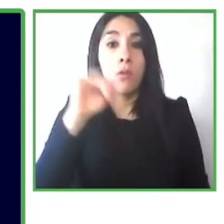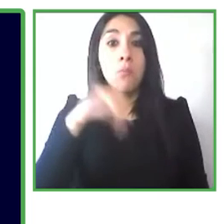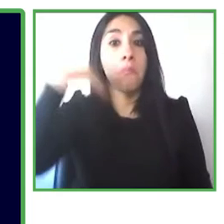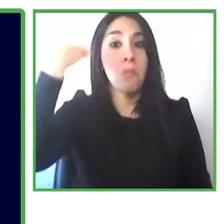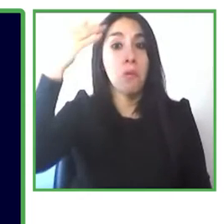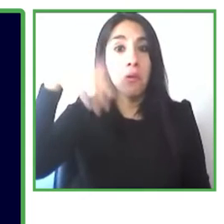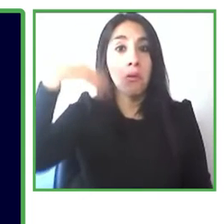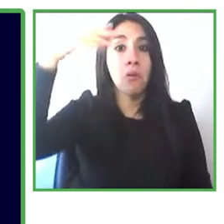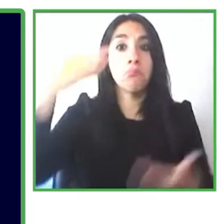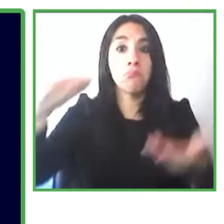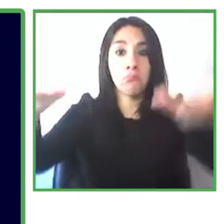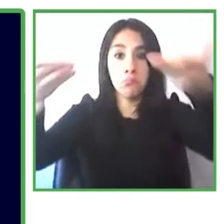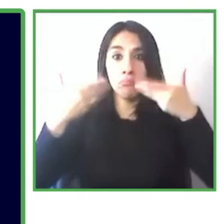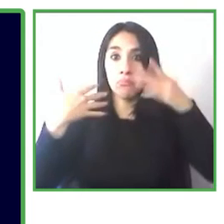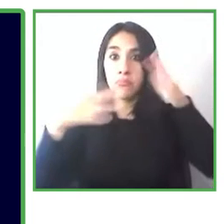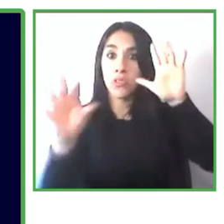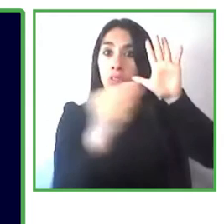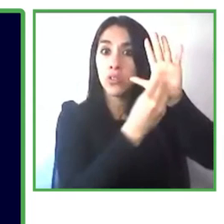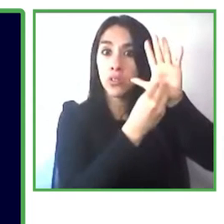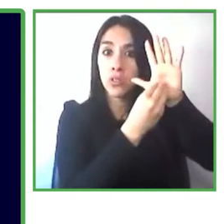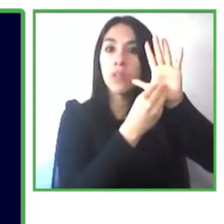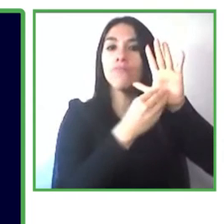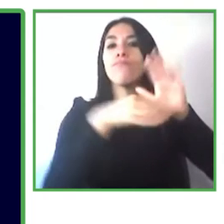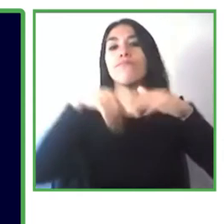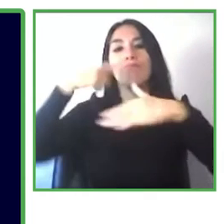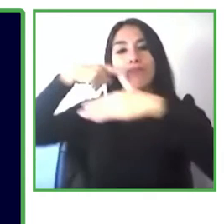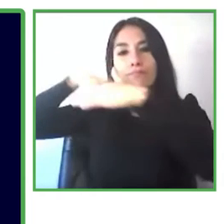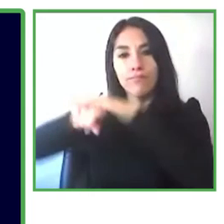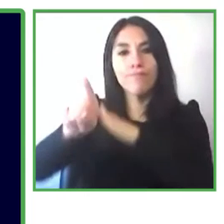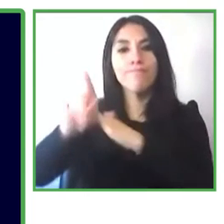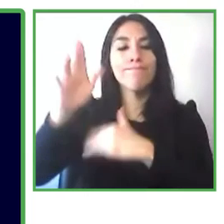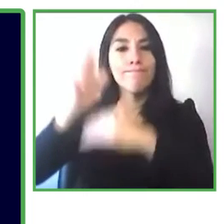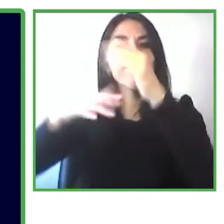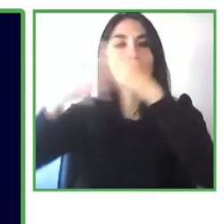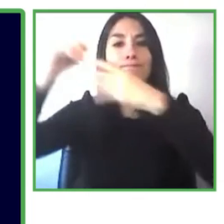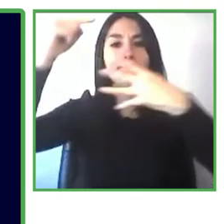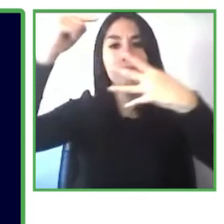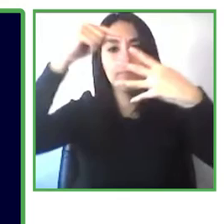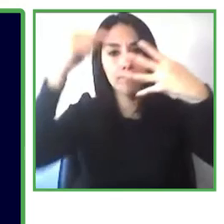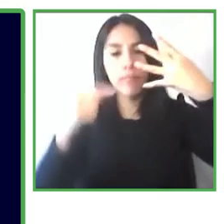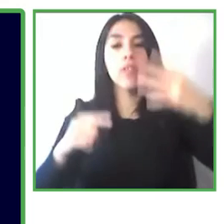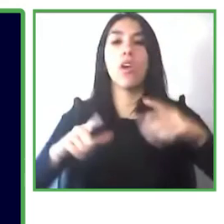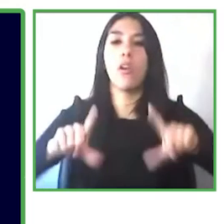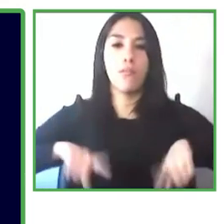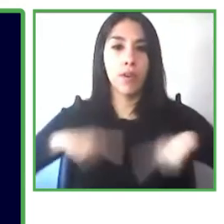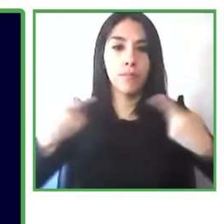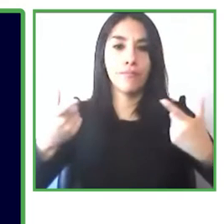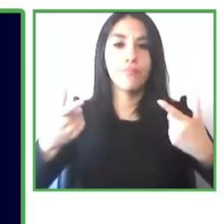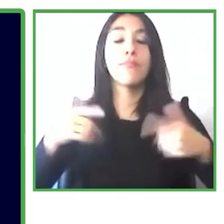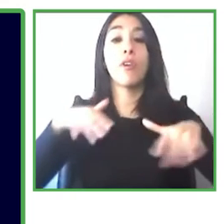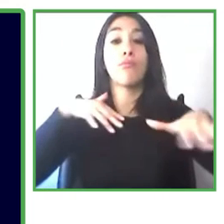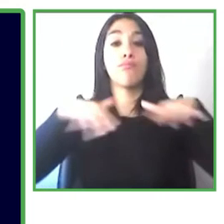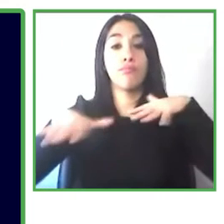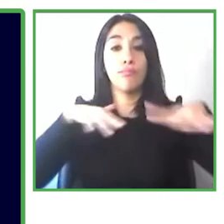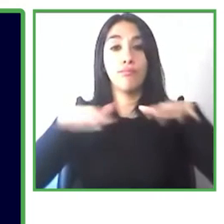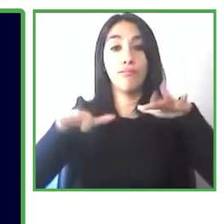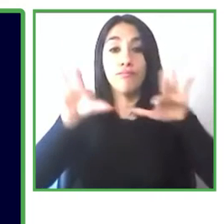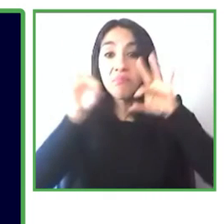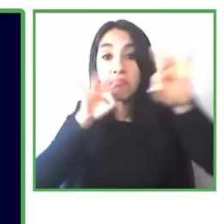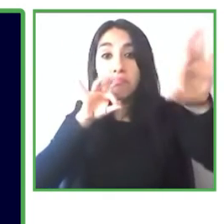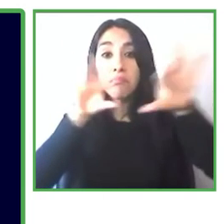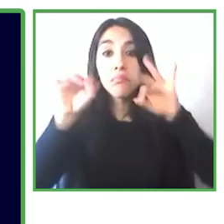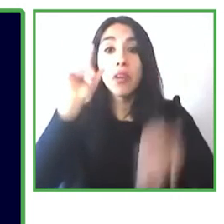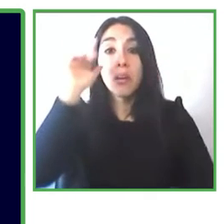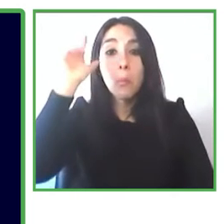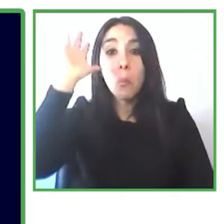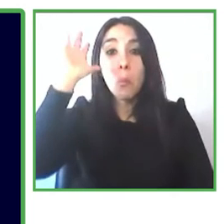have access to a self-diagnosis tool for management of inclusion and accessibility, which is available in the webpage